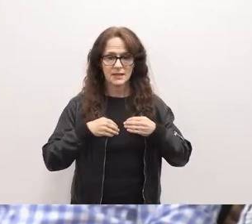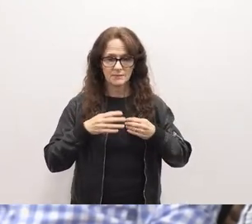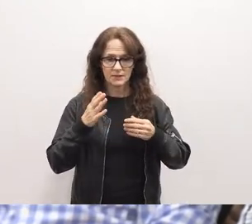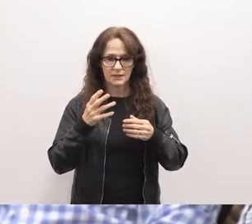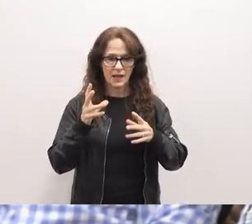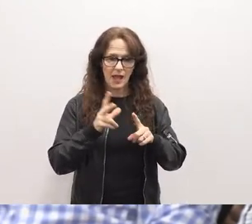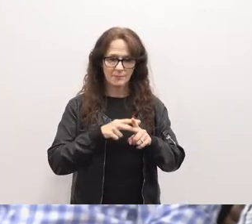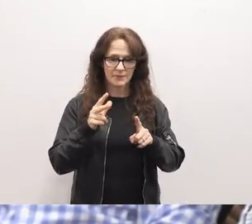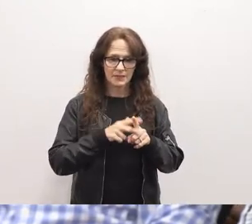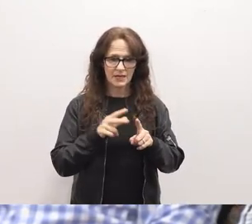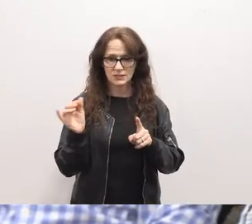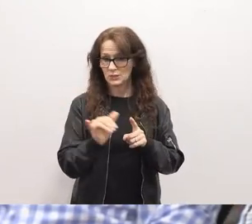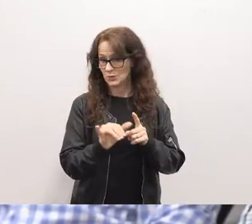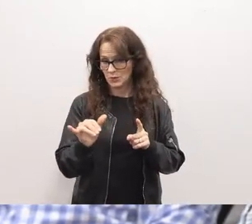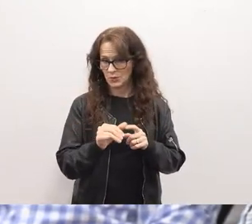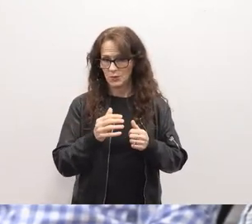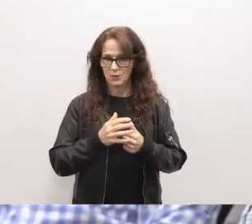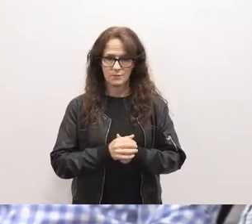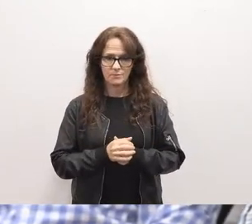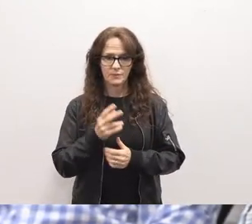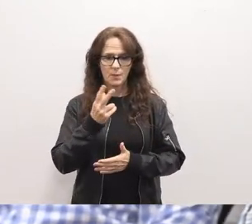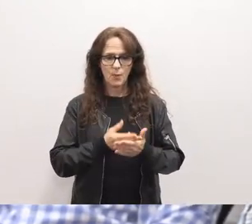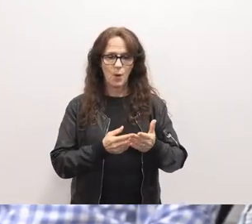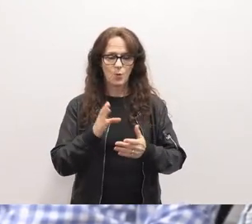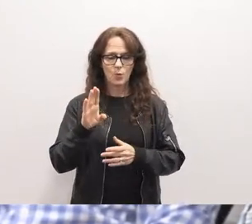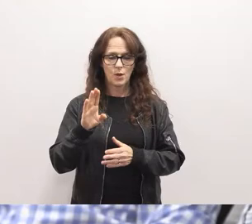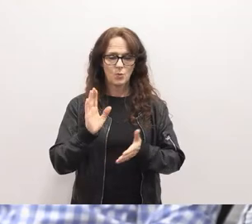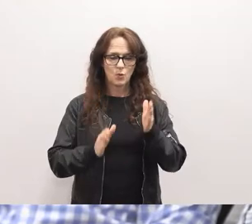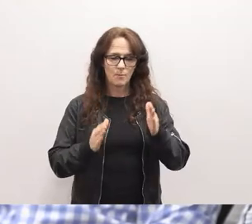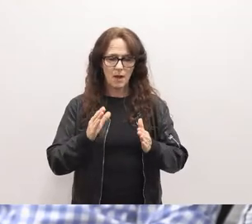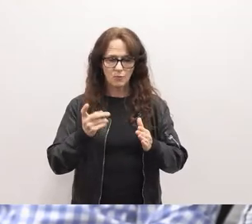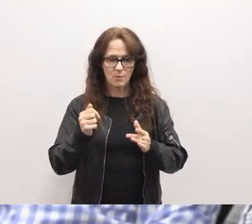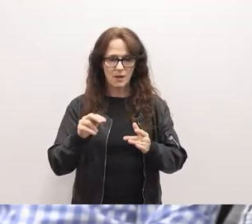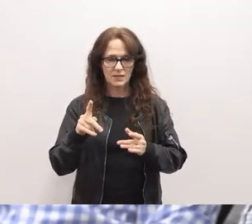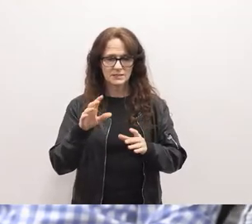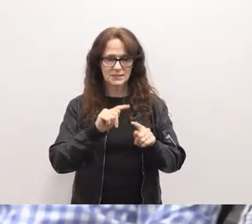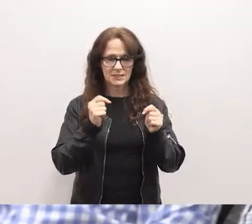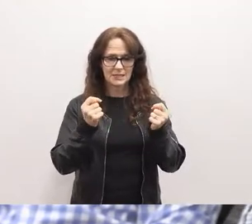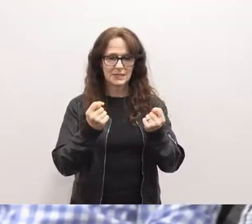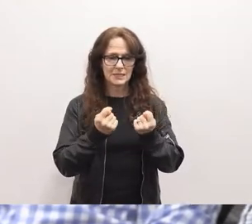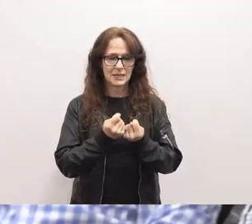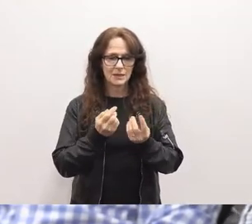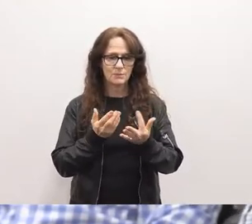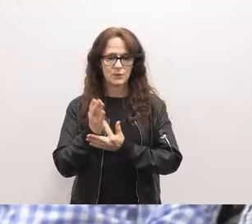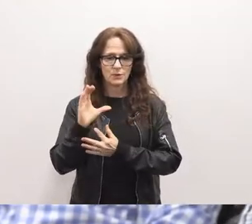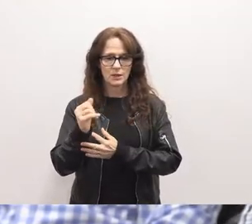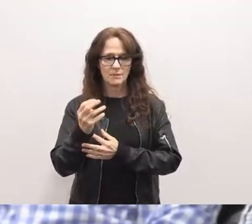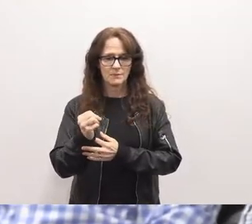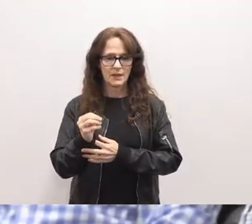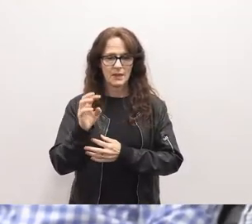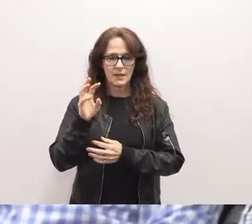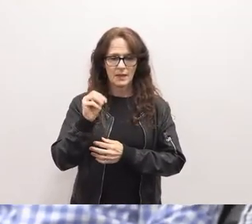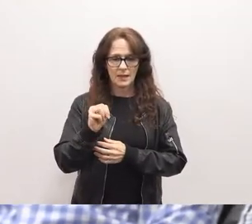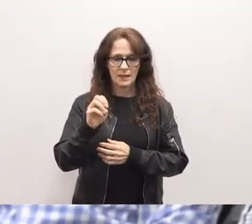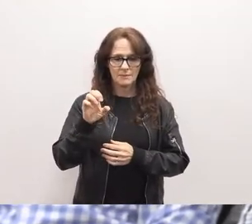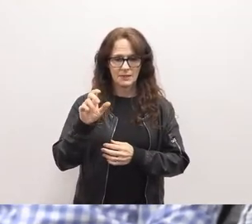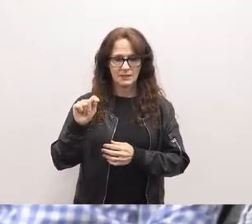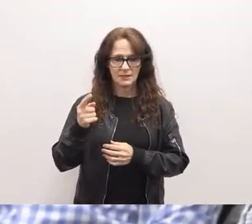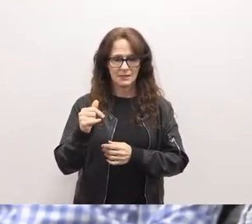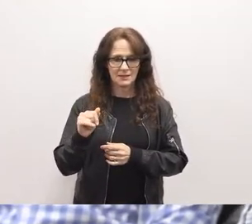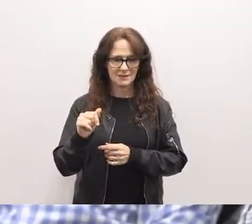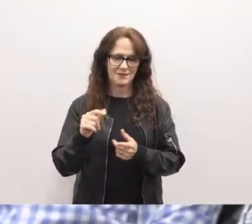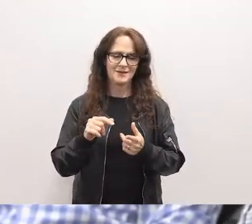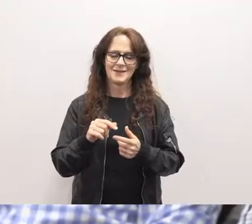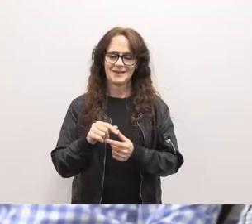Rush. Both robotics teams are two of the most engaged clubs at CAMS, but we also have Mecha, Movimiento